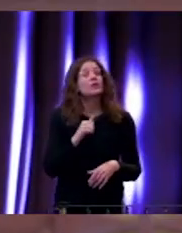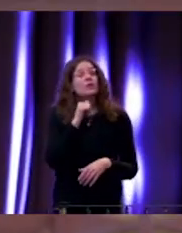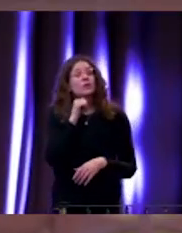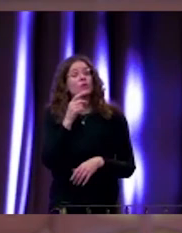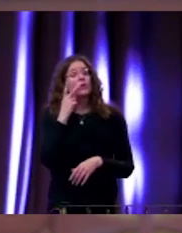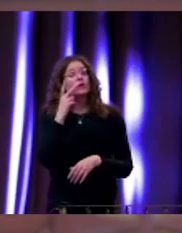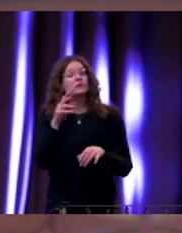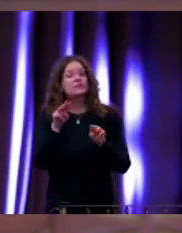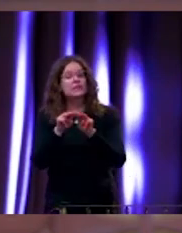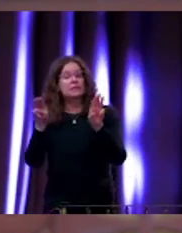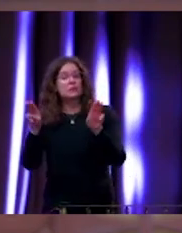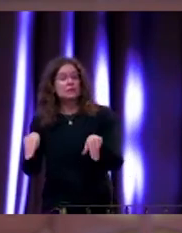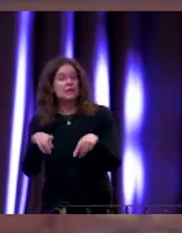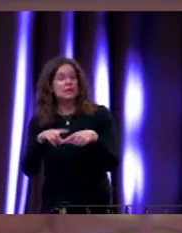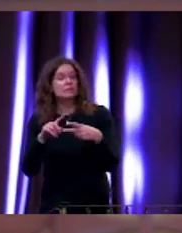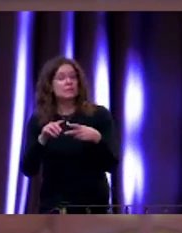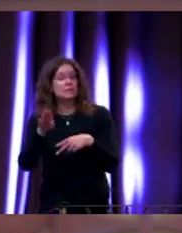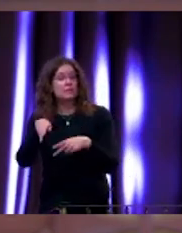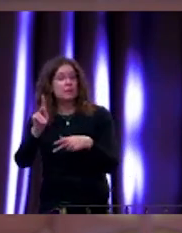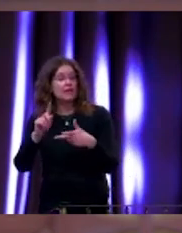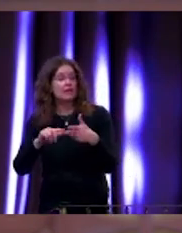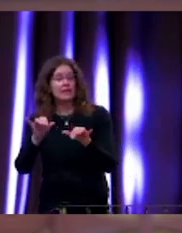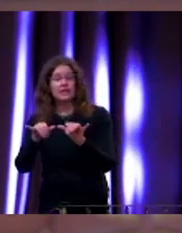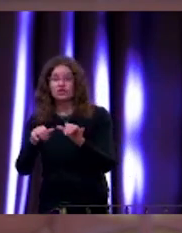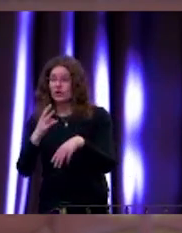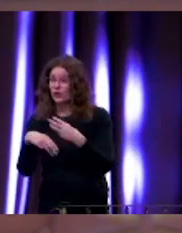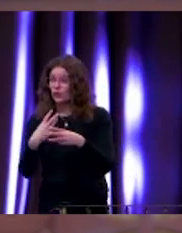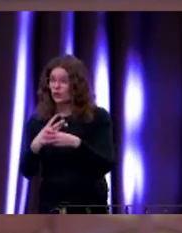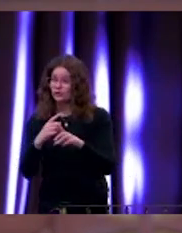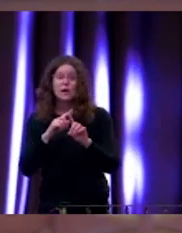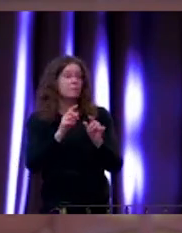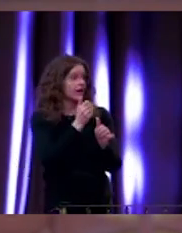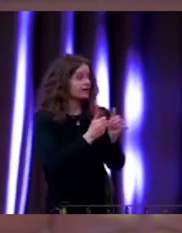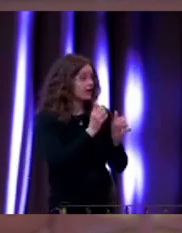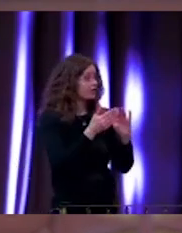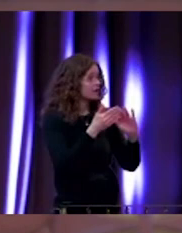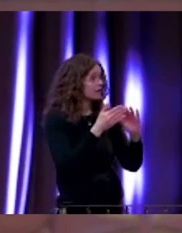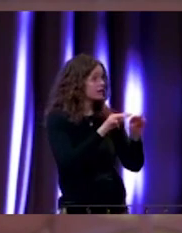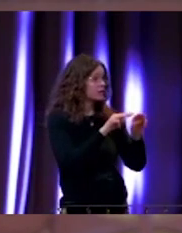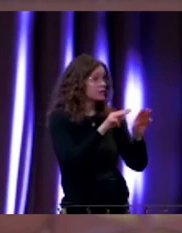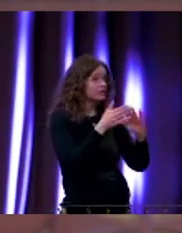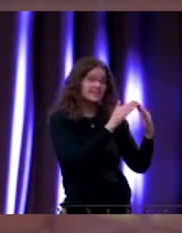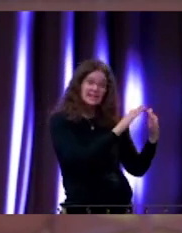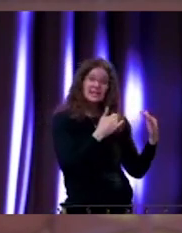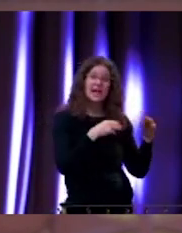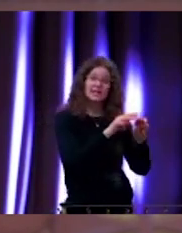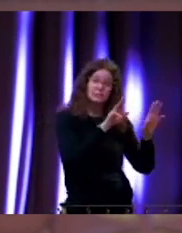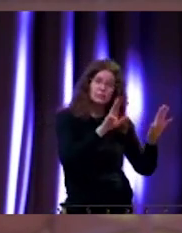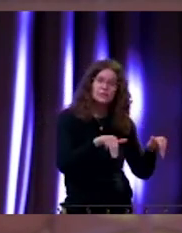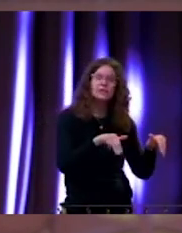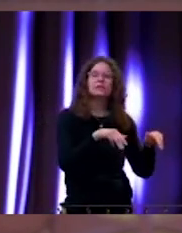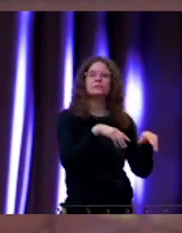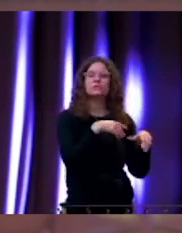and engineering world. But every city has museums to art and humanities and culture,